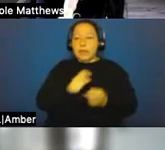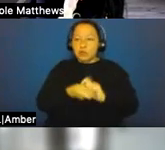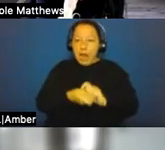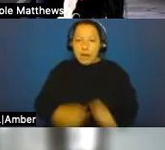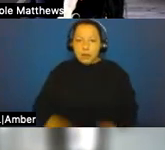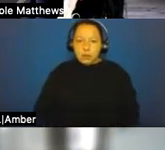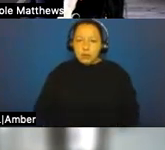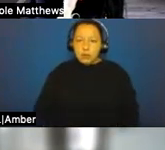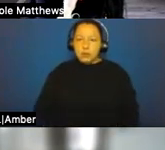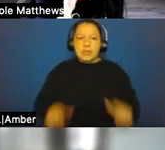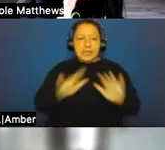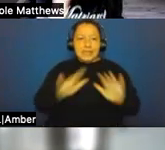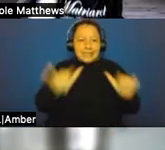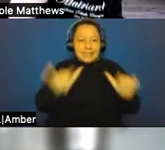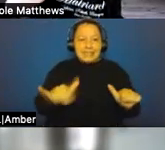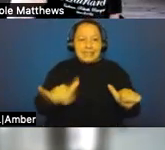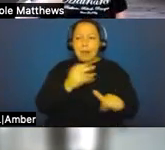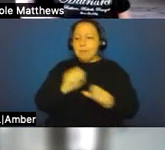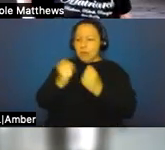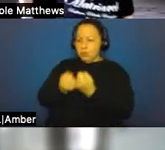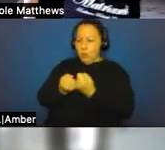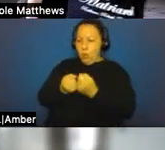does systems and social change look like?